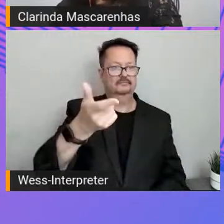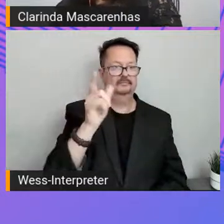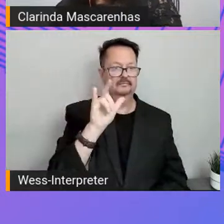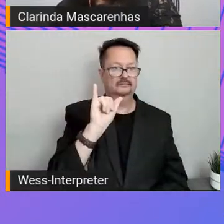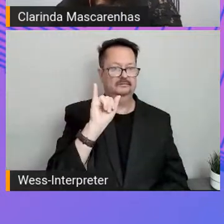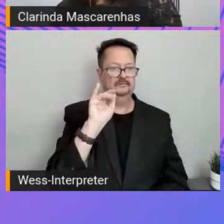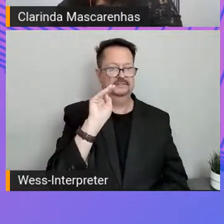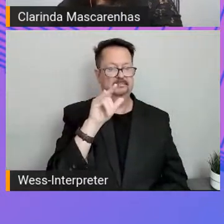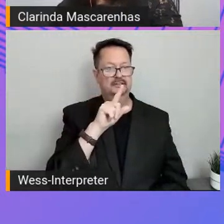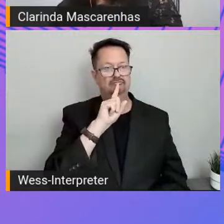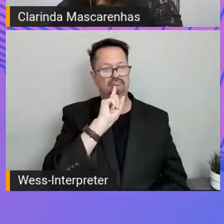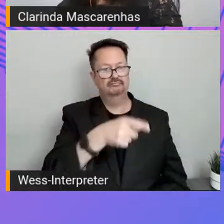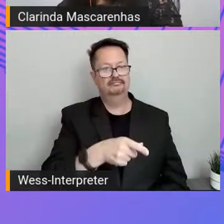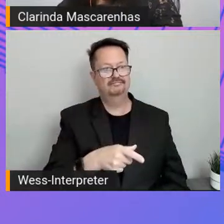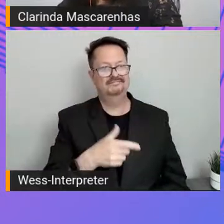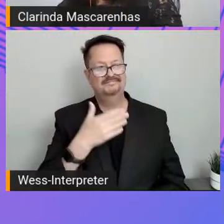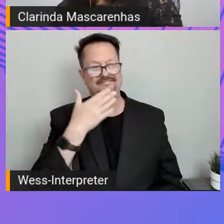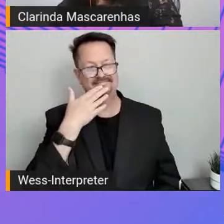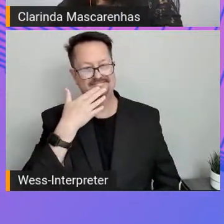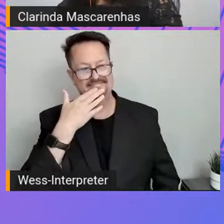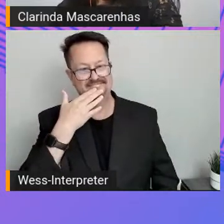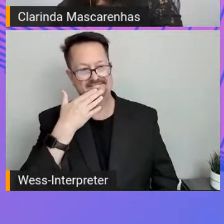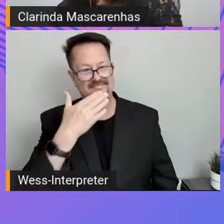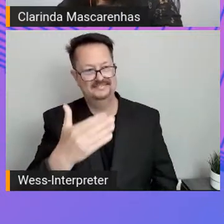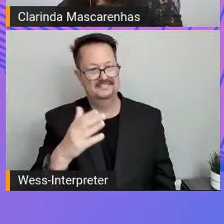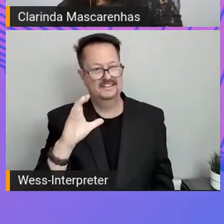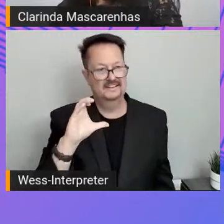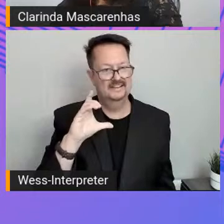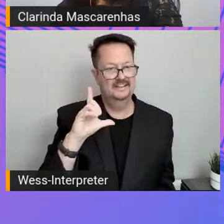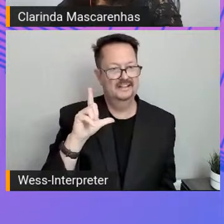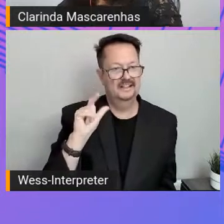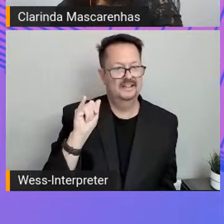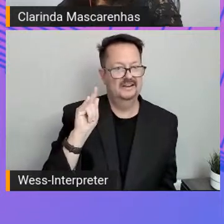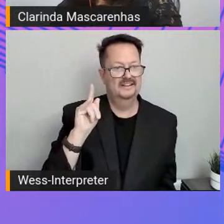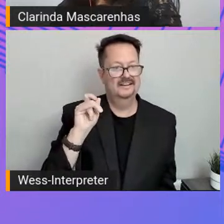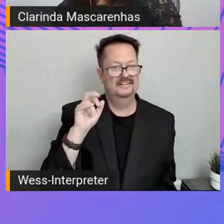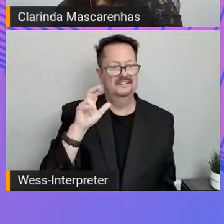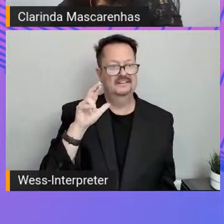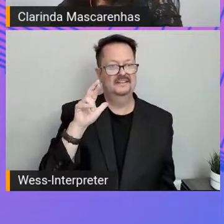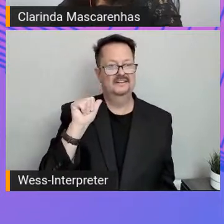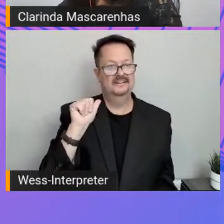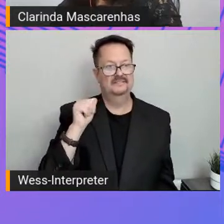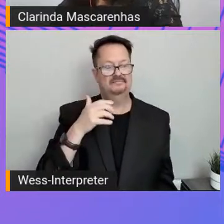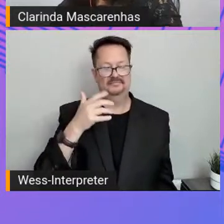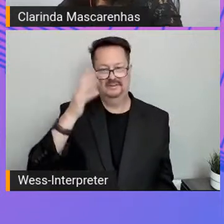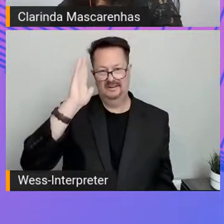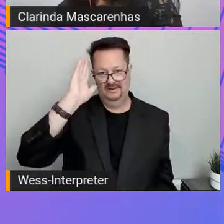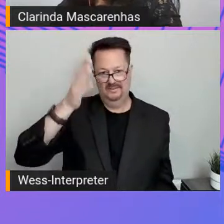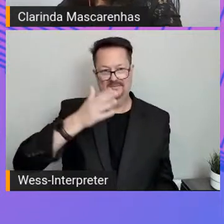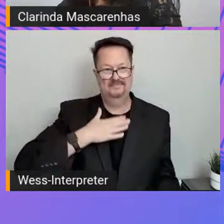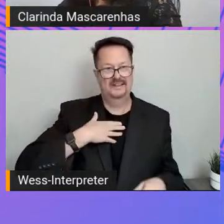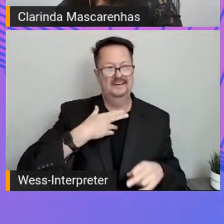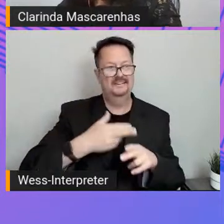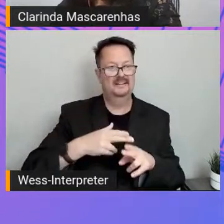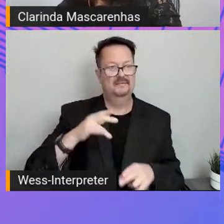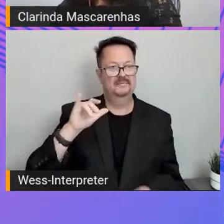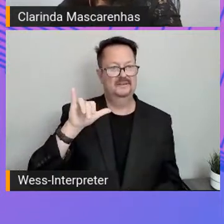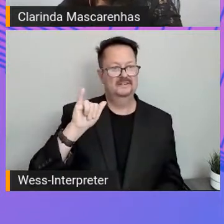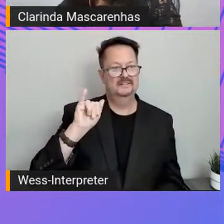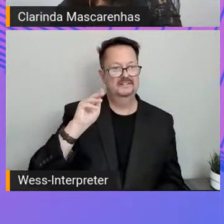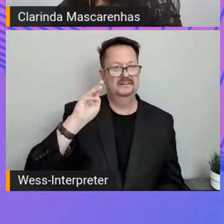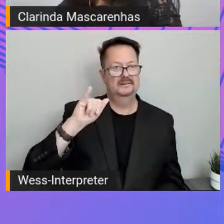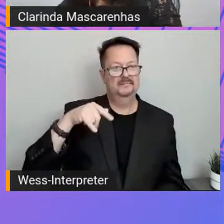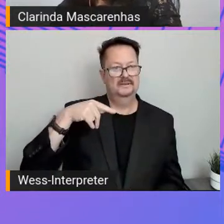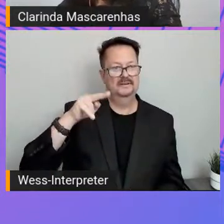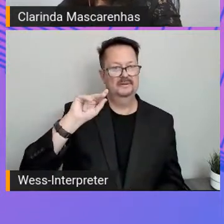Sure. Thanks, Clarina, for the great talk. Hello, everyone. My name is Yiming Pen. I'm the software engineer